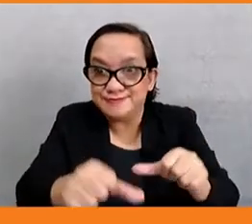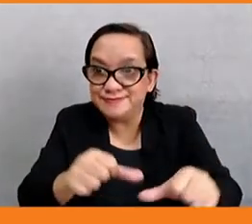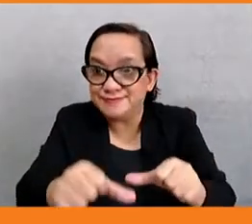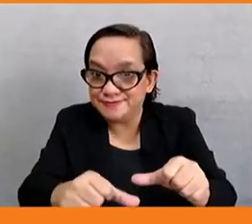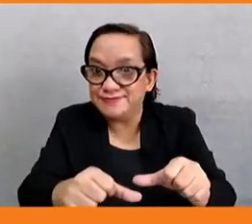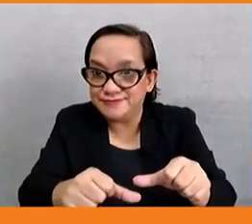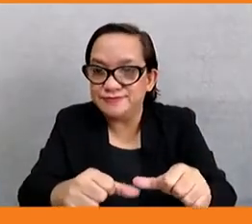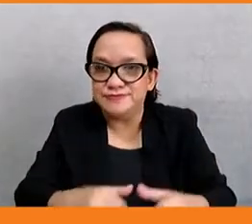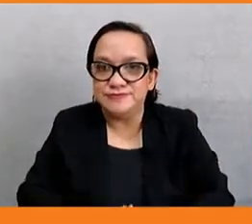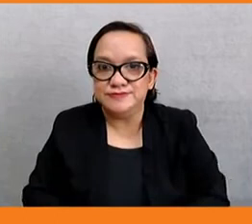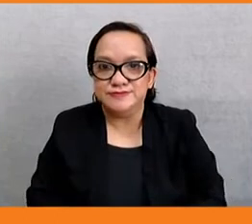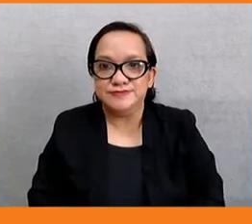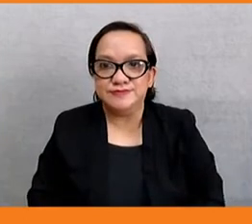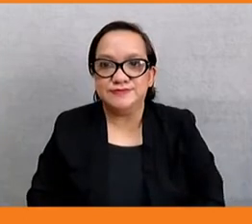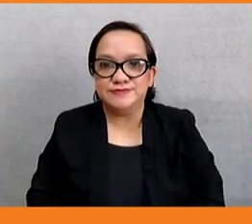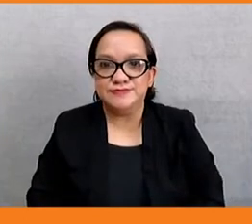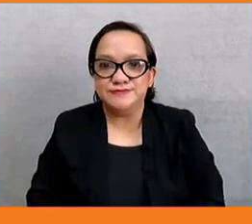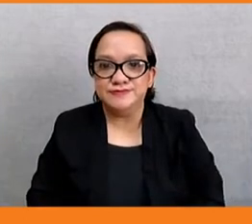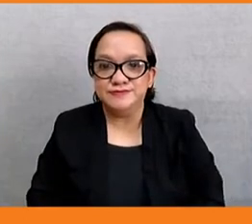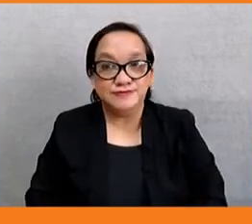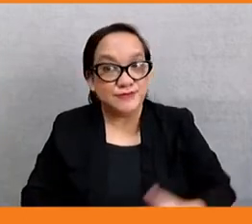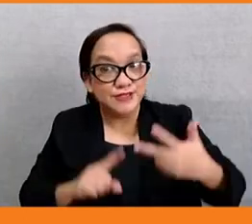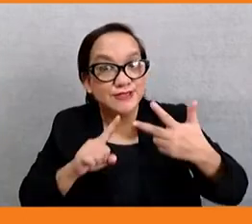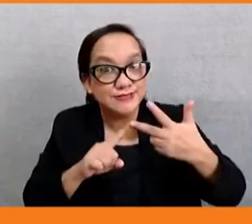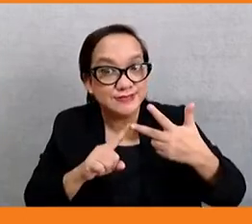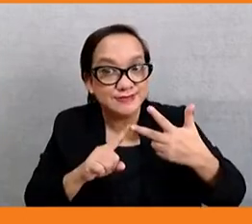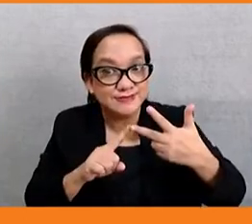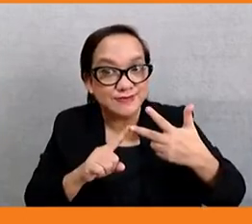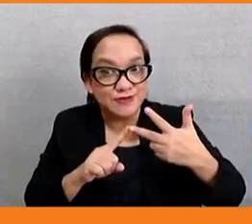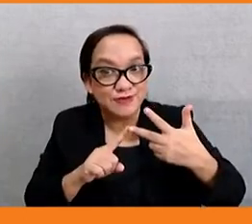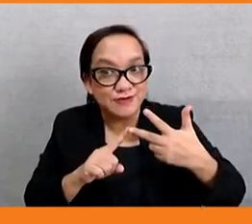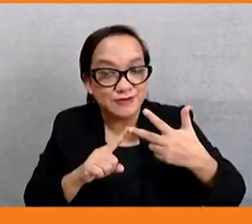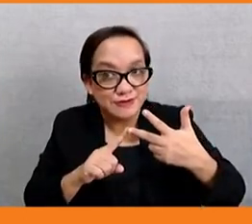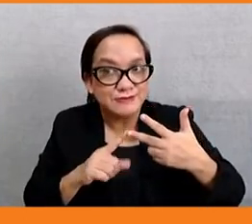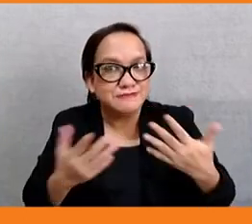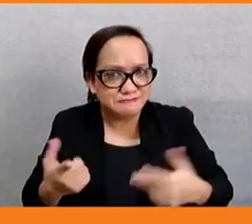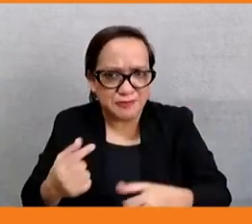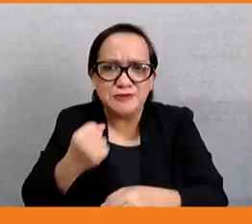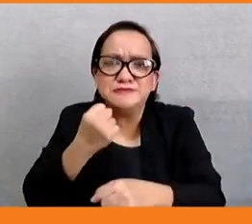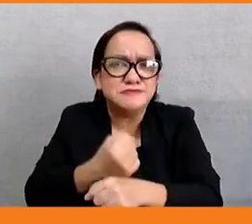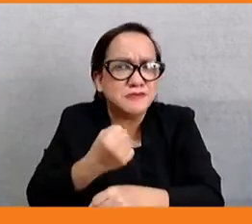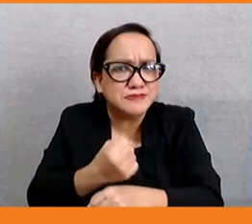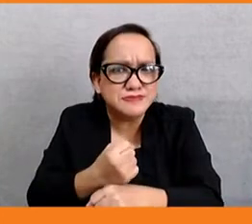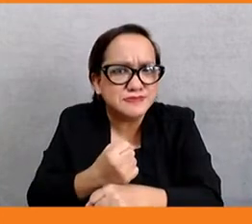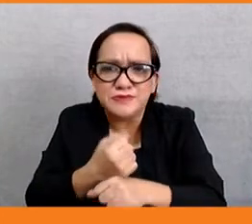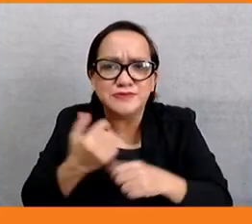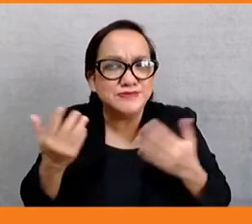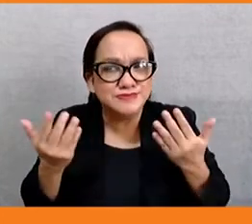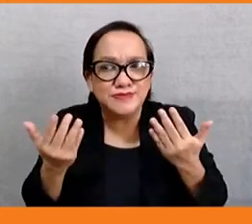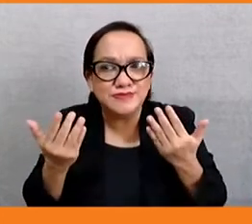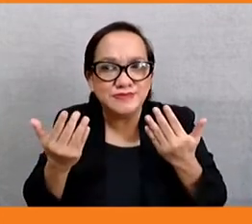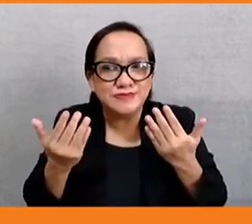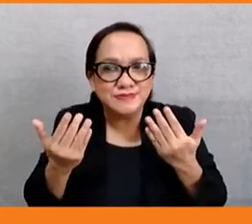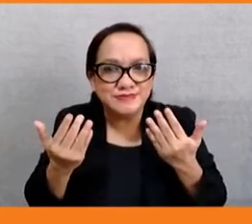The third point was about decent work in Sri Lanka. Yeah, but decent work is an important agenda not